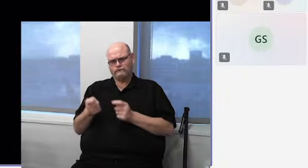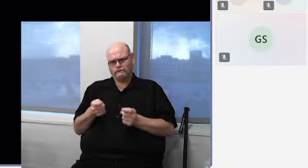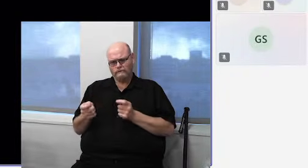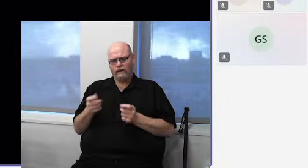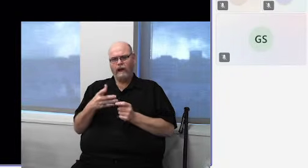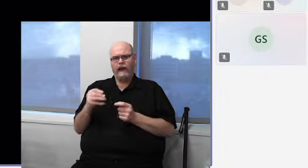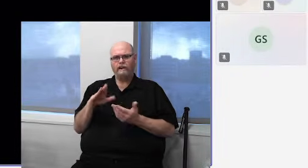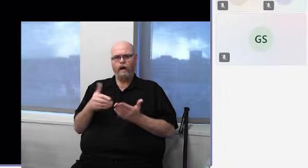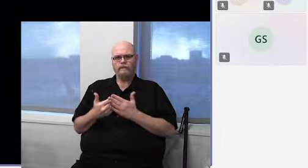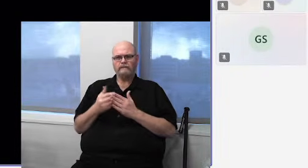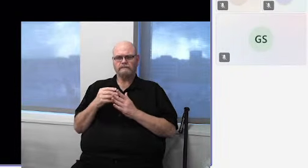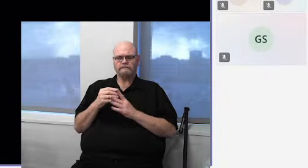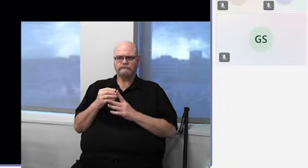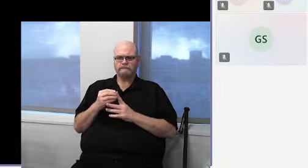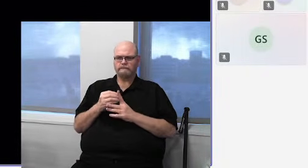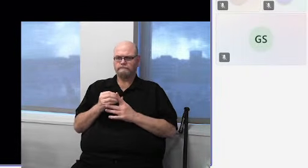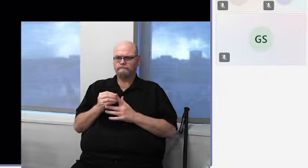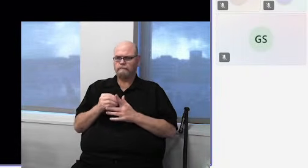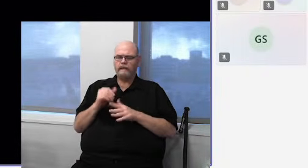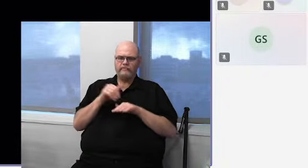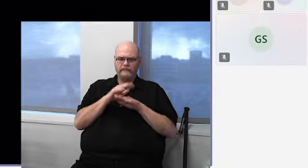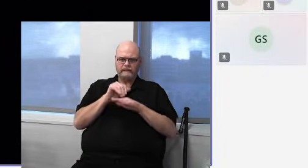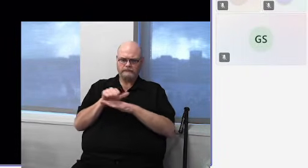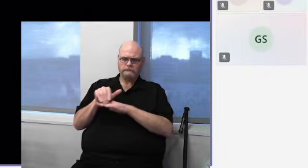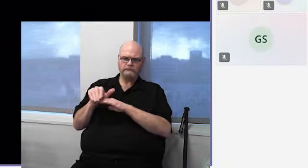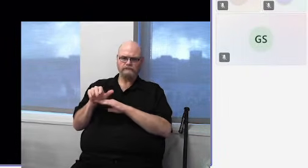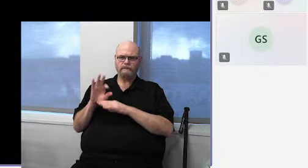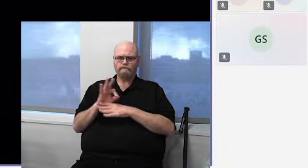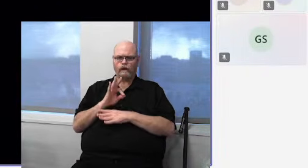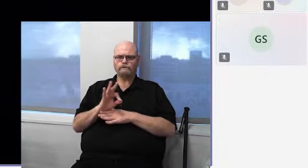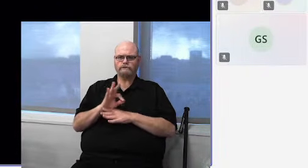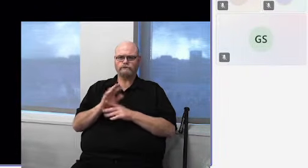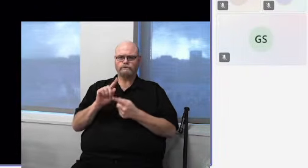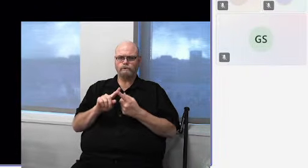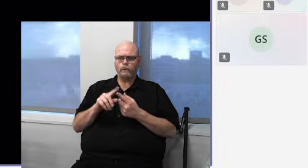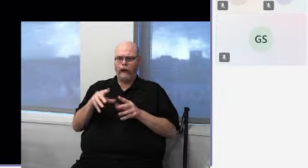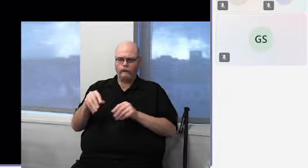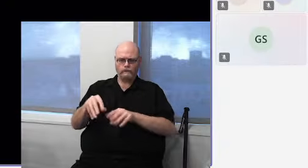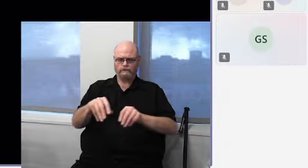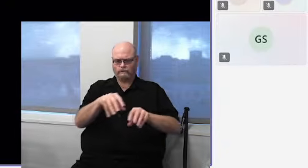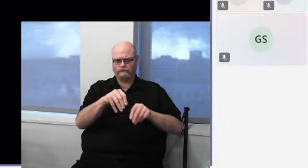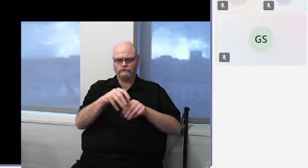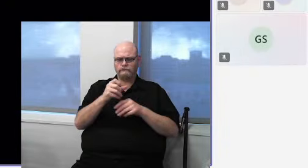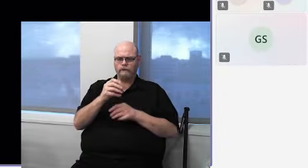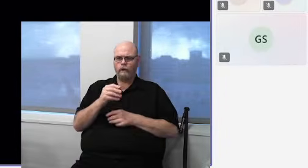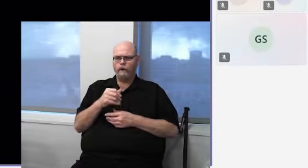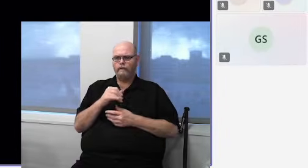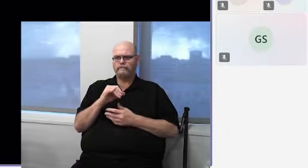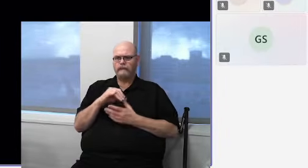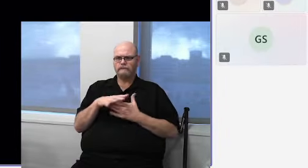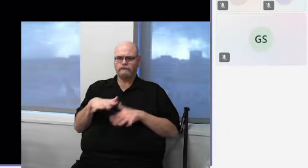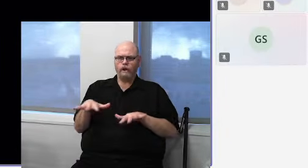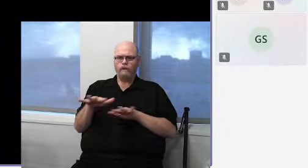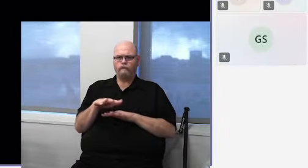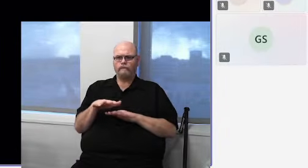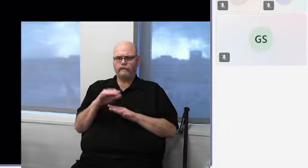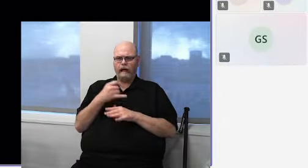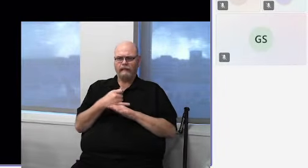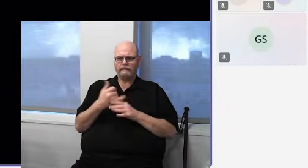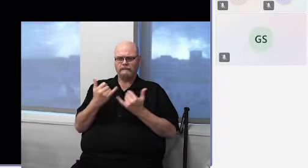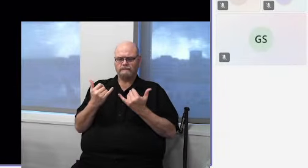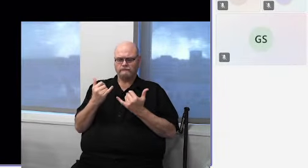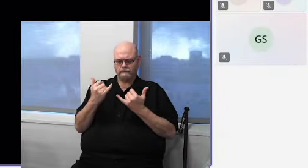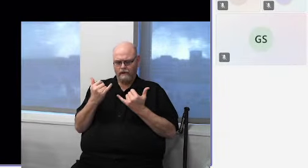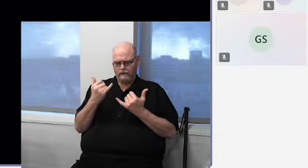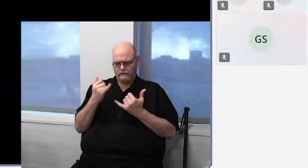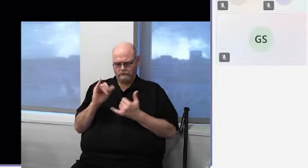of our dispatch functions as well, which is dispatching our crews out to outages, which is also placed around